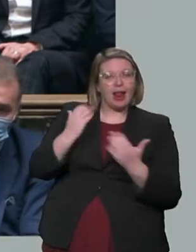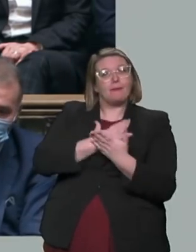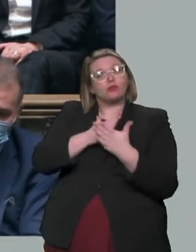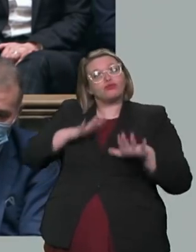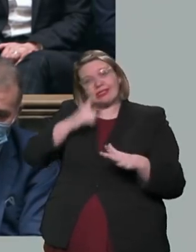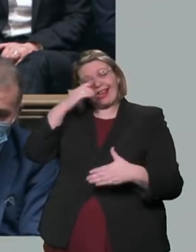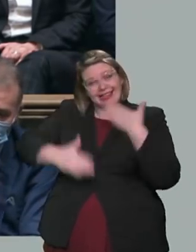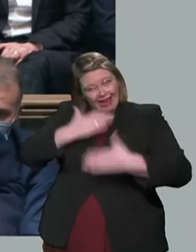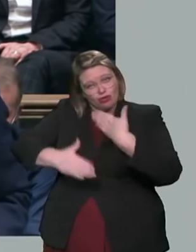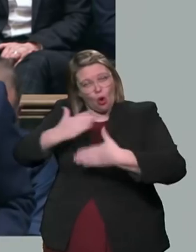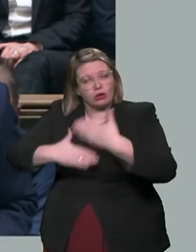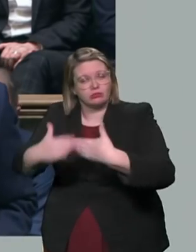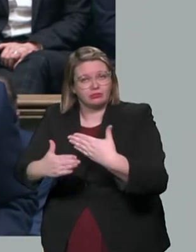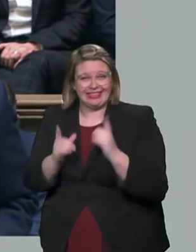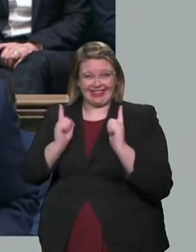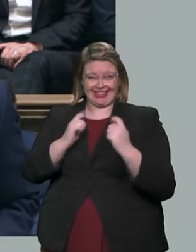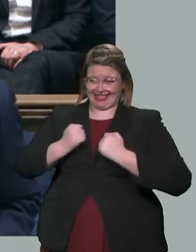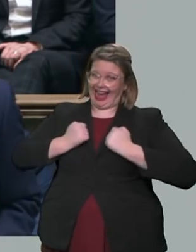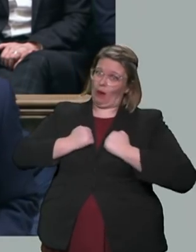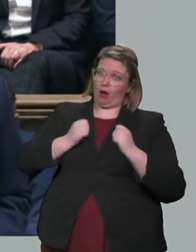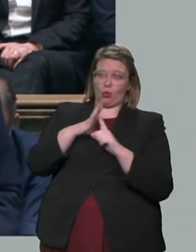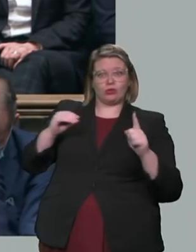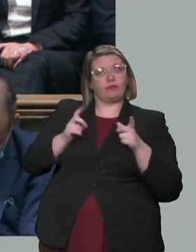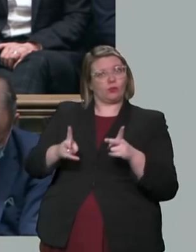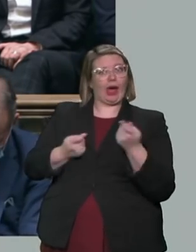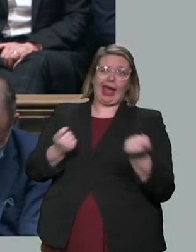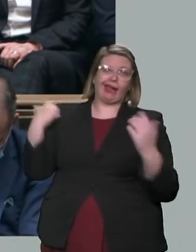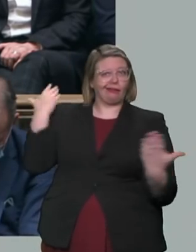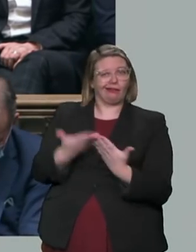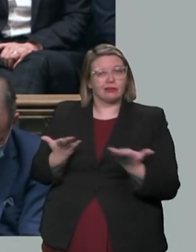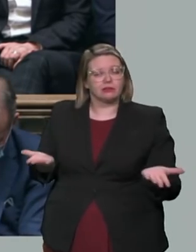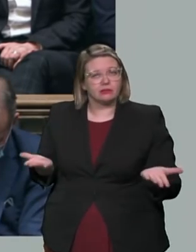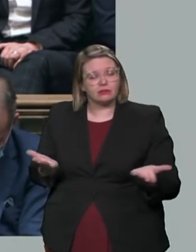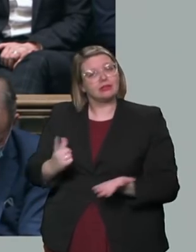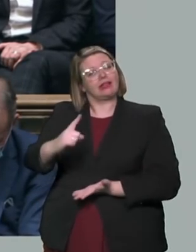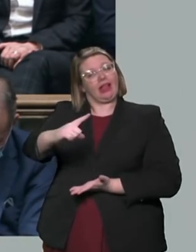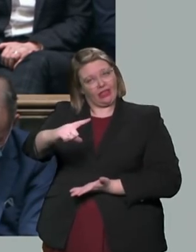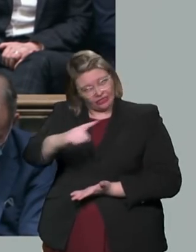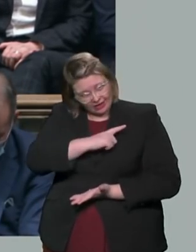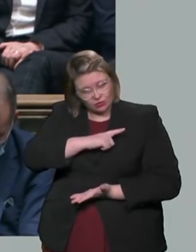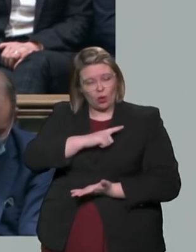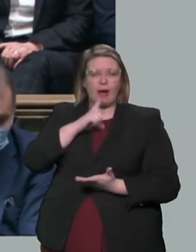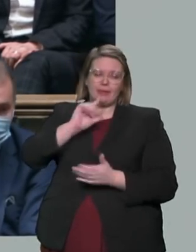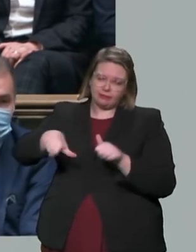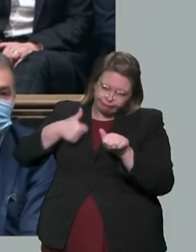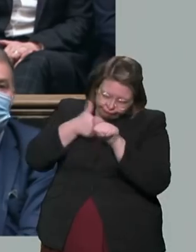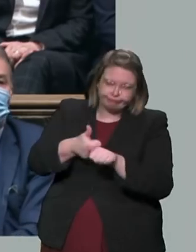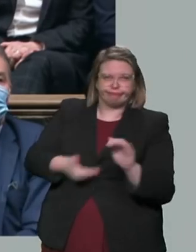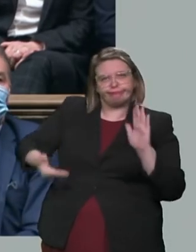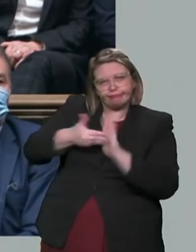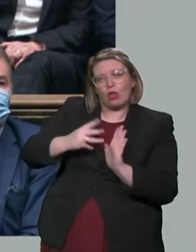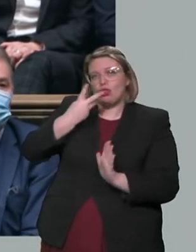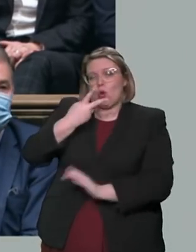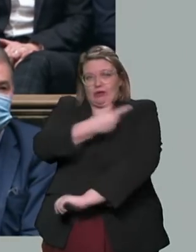Speaker, and that is exactly what we are doing. And that is why we doubled down on the booster programme, and that is why